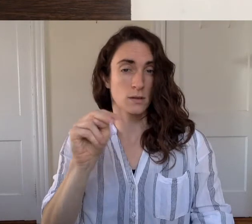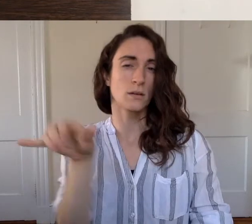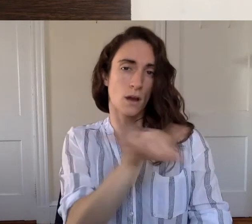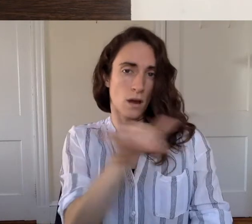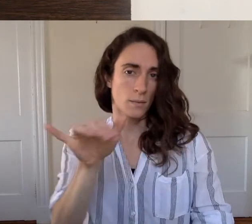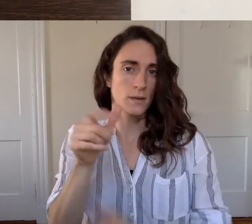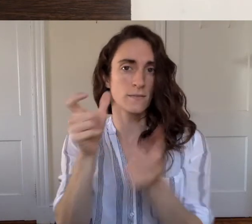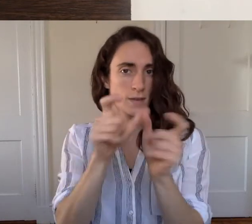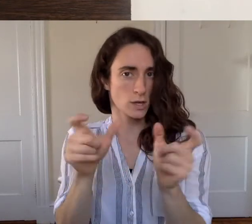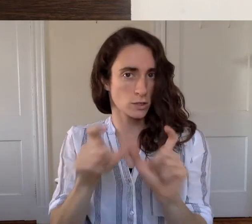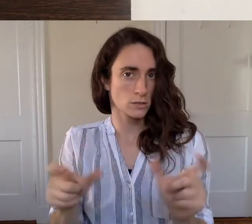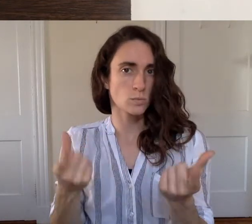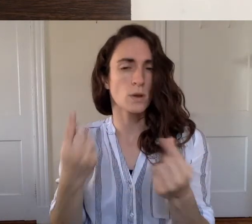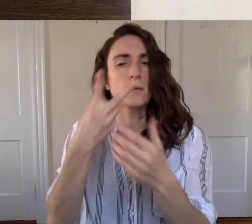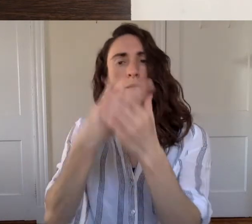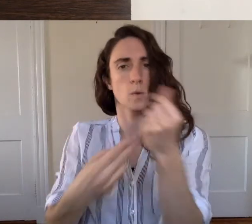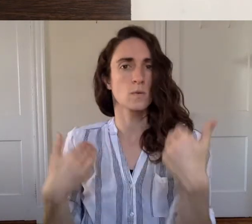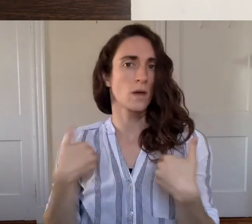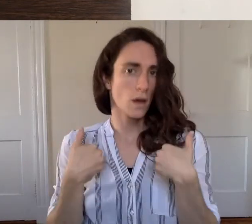both numbers have.